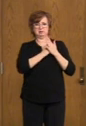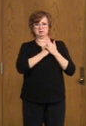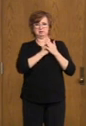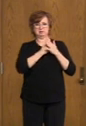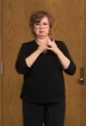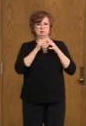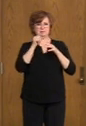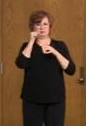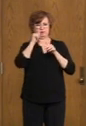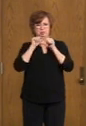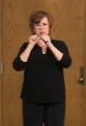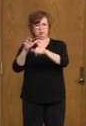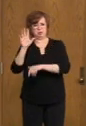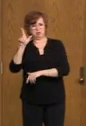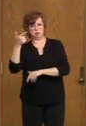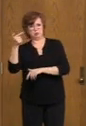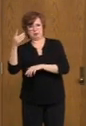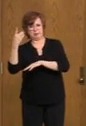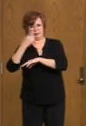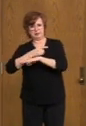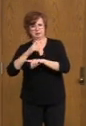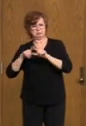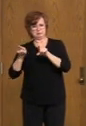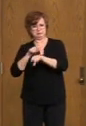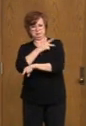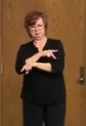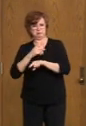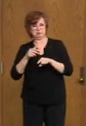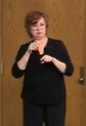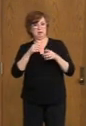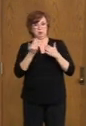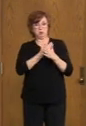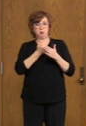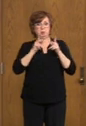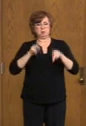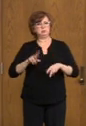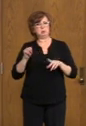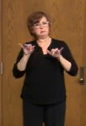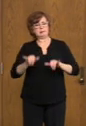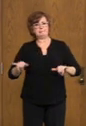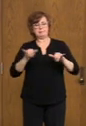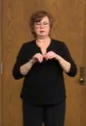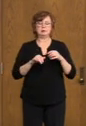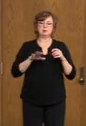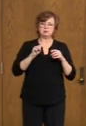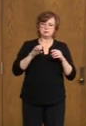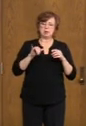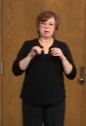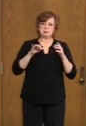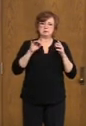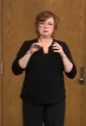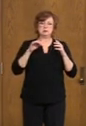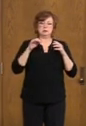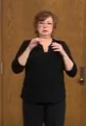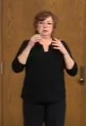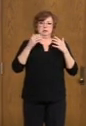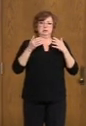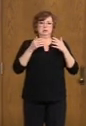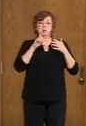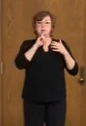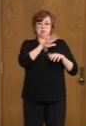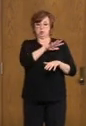our active case currently will remain the highest in Canada. And I think that is something that we need to be very concerned about.